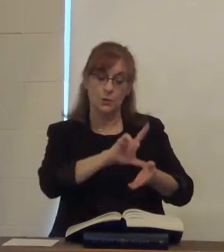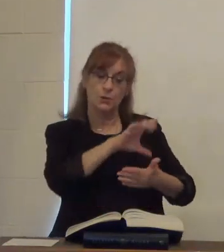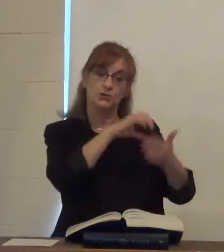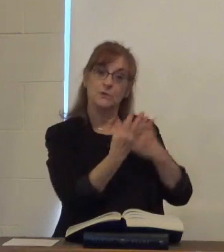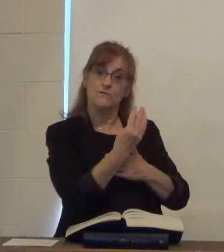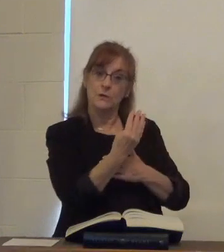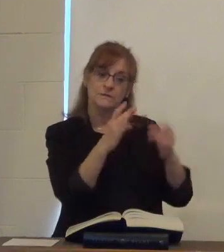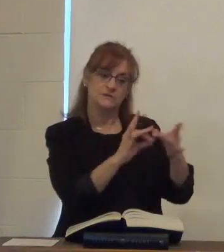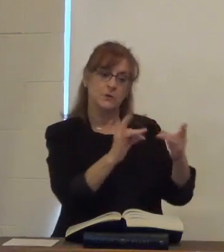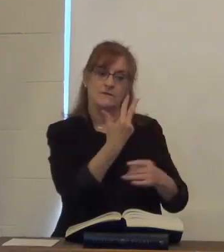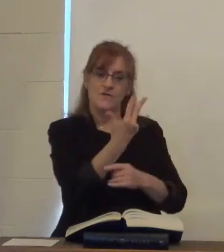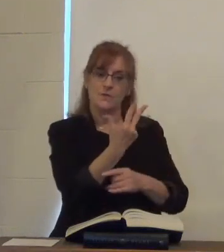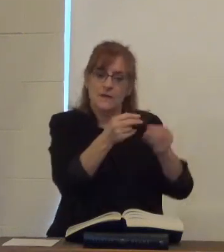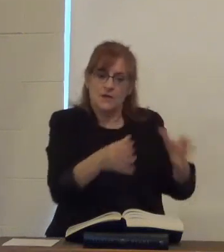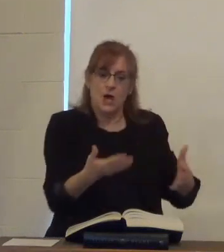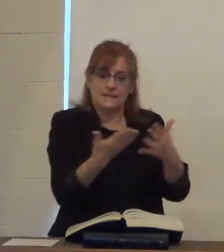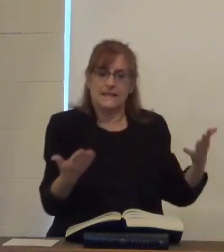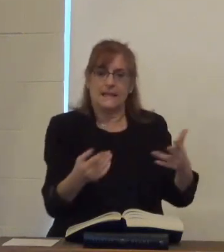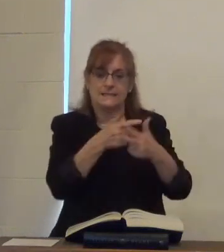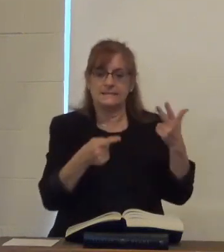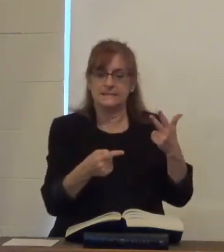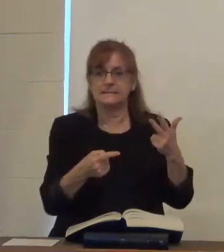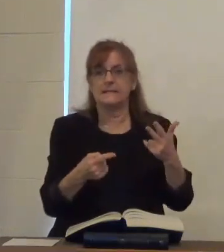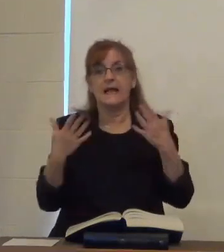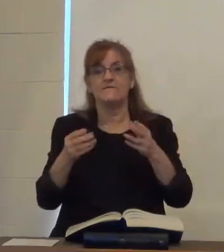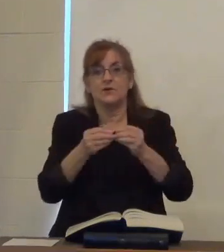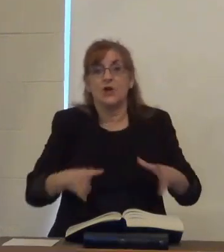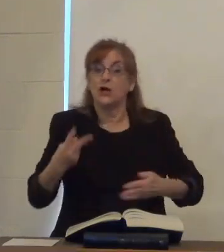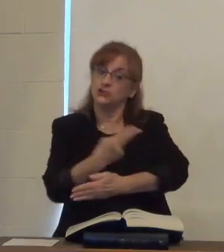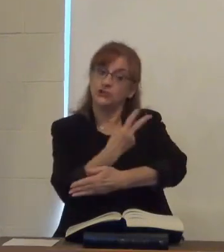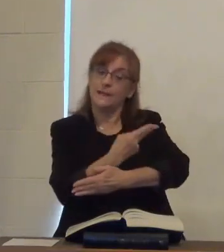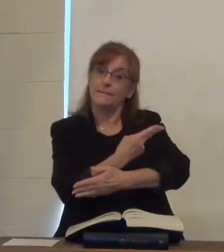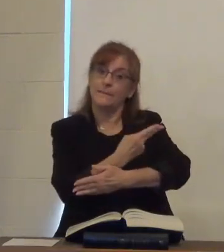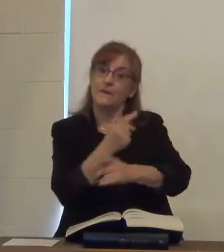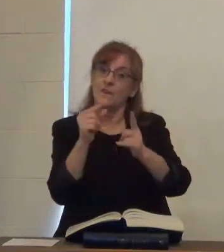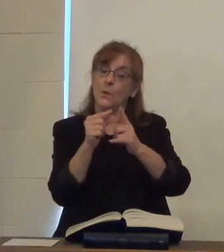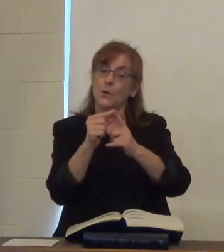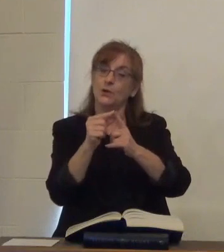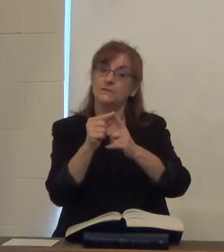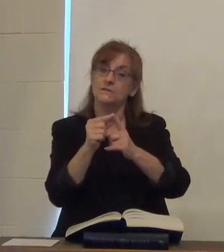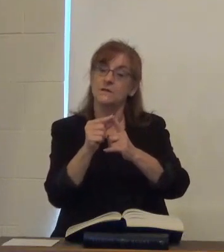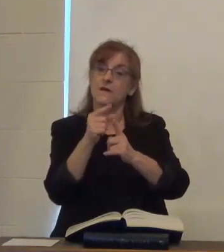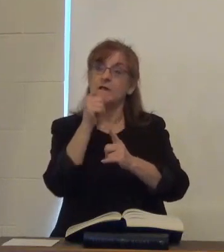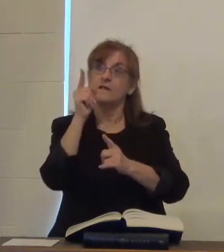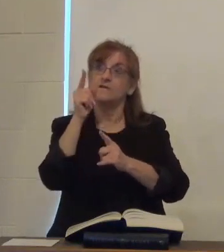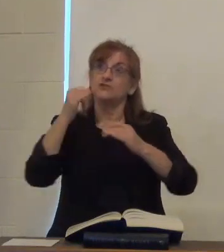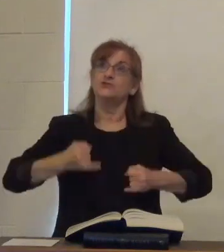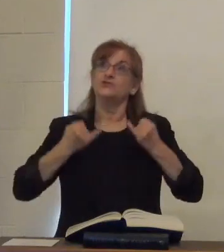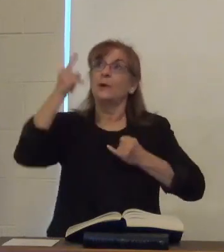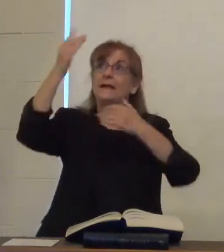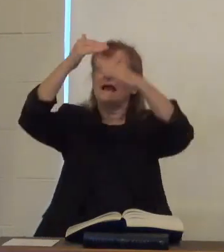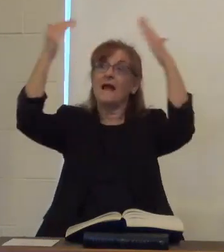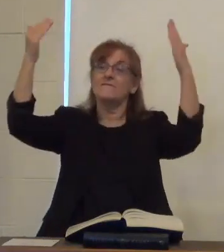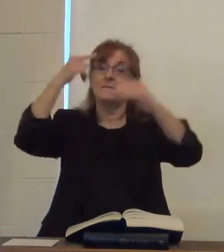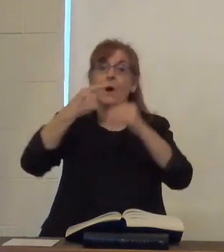the parable of three lost things, after the lost sheep, the words are, there is joy in heaven over one sinner